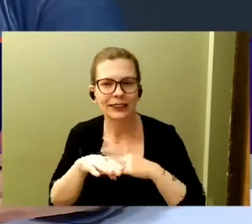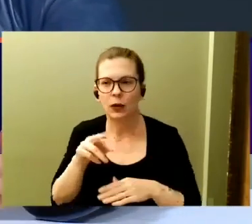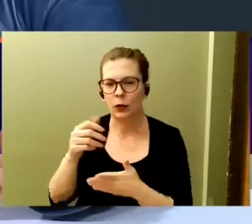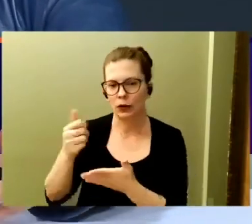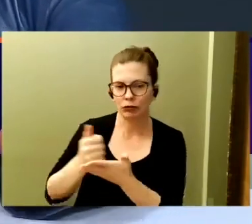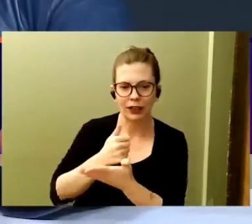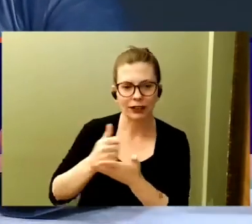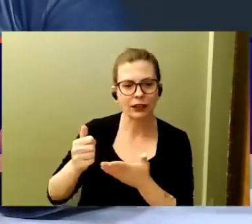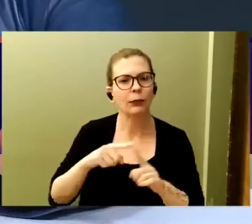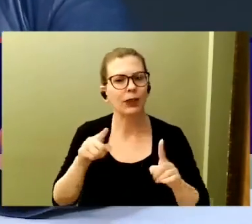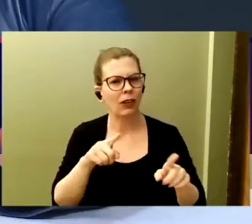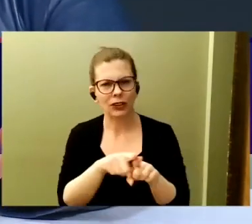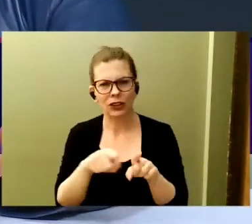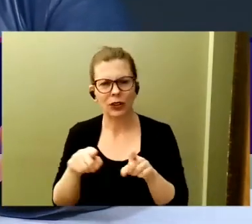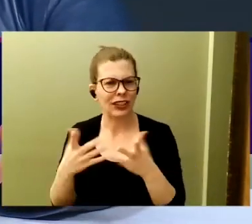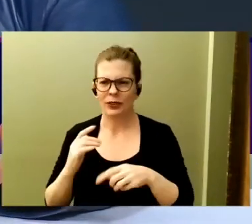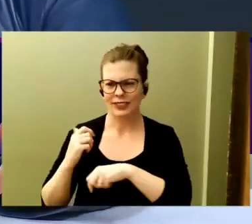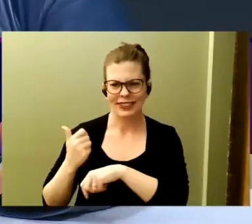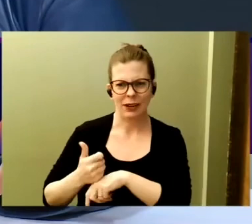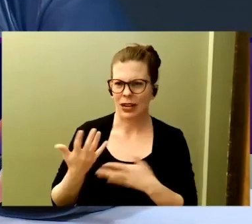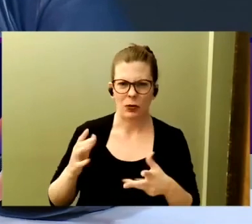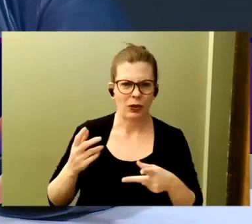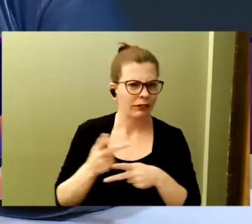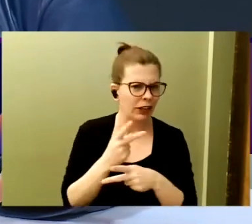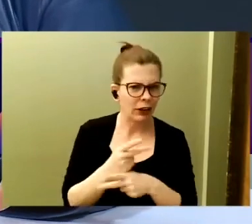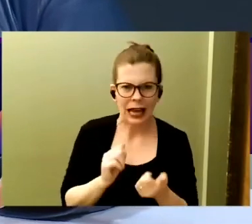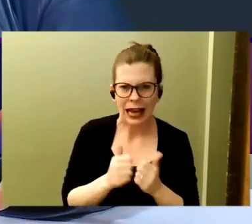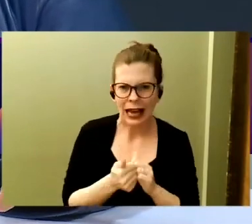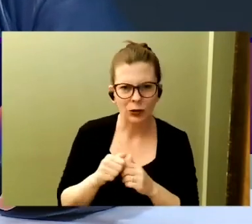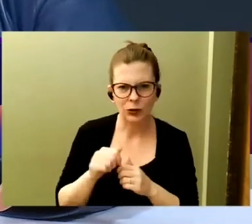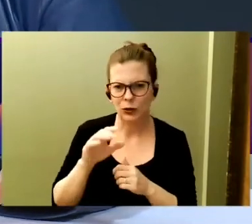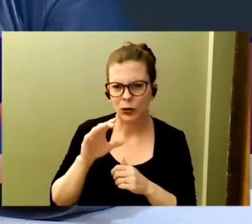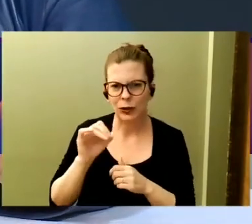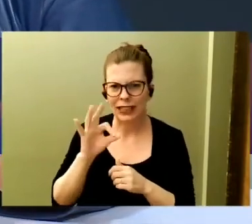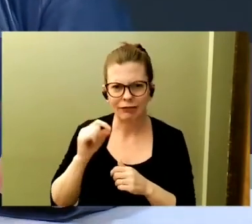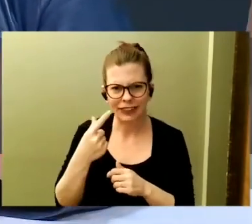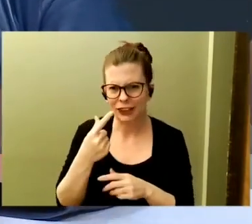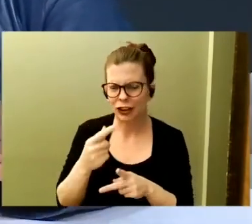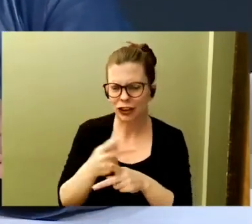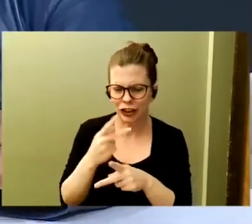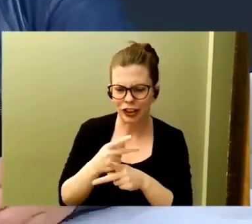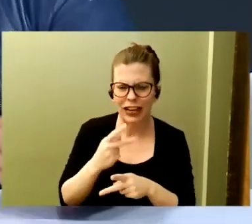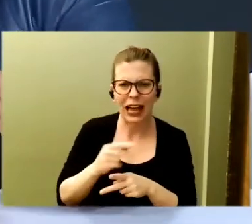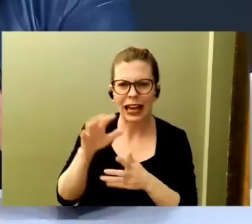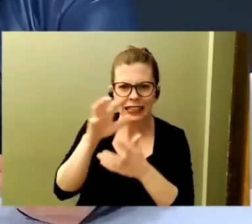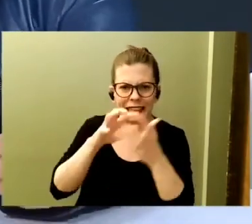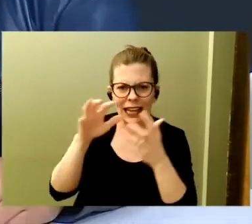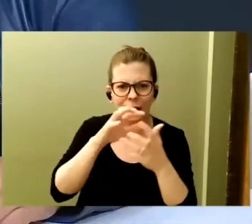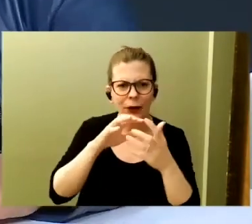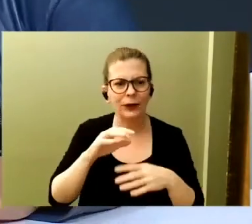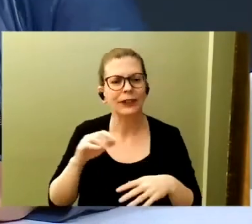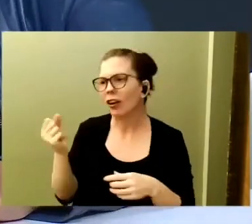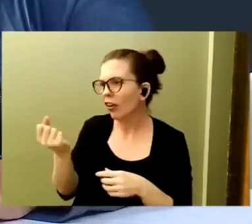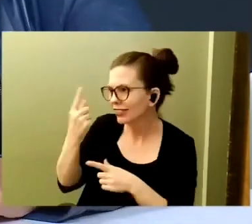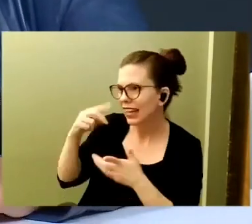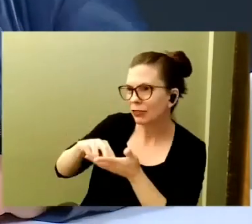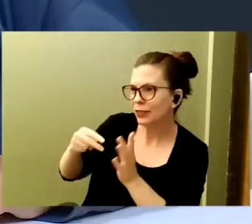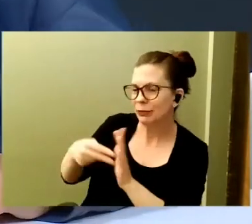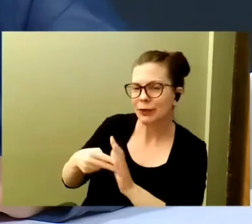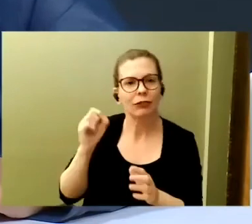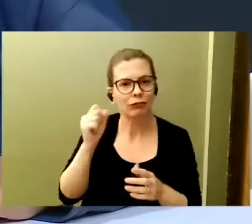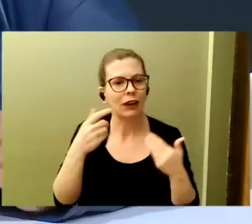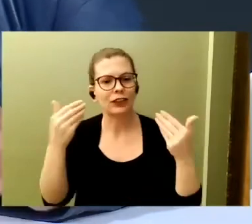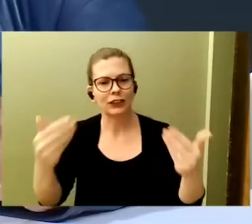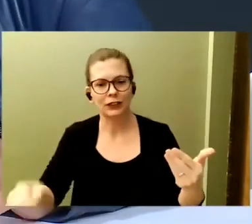setup. I don't want to figure out how to configure cloud infrastructure. Understanding what's in there. Let's get going on